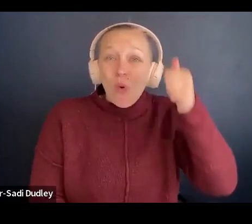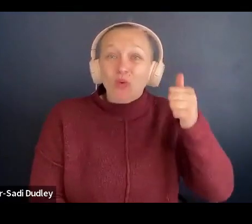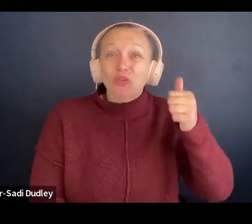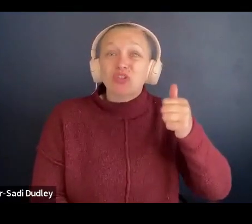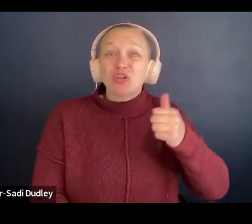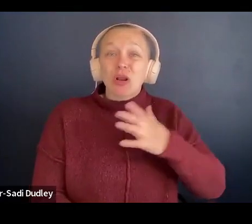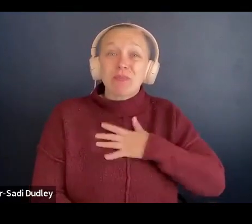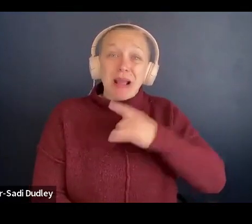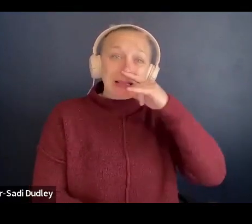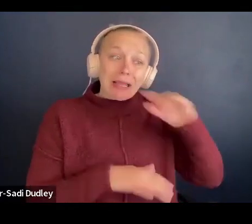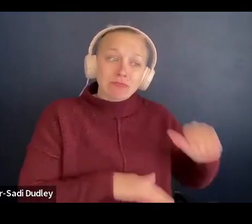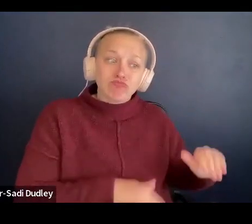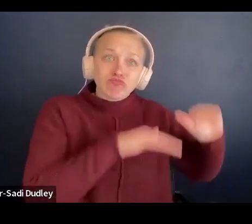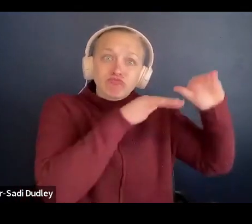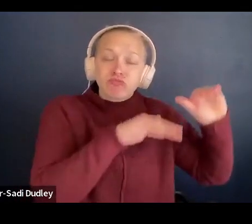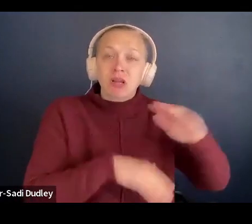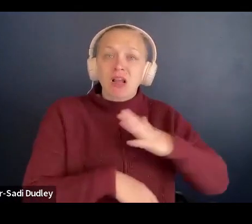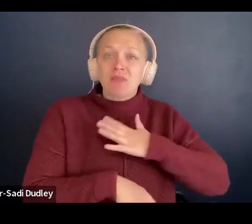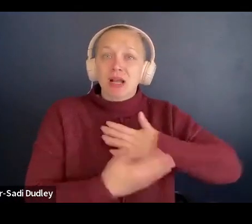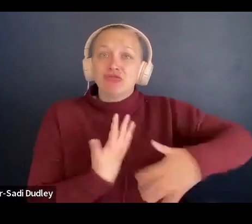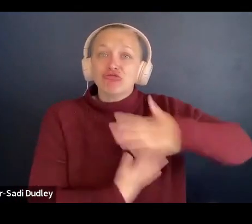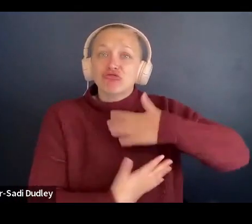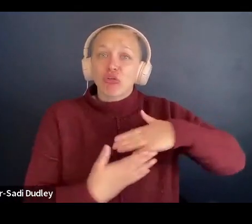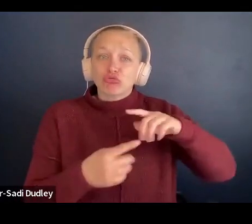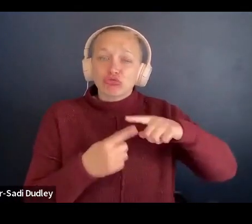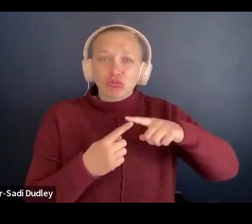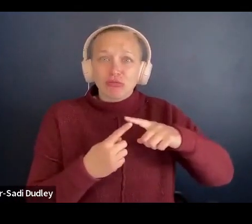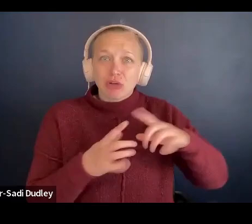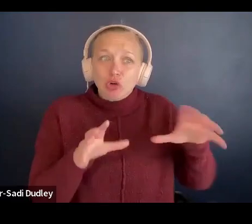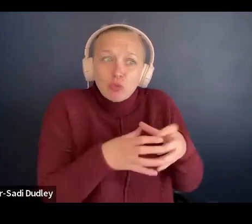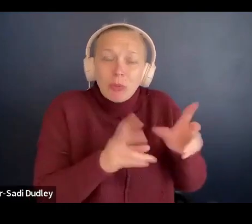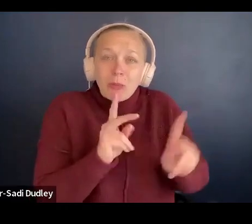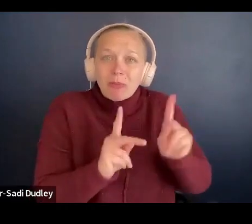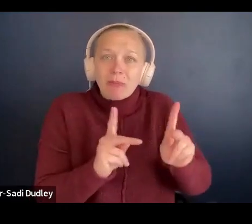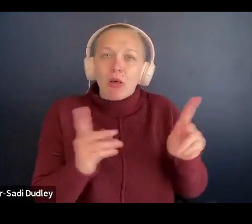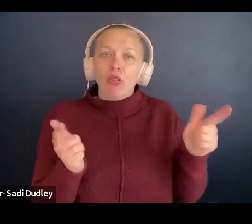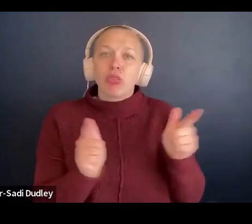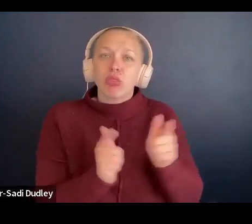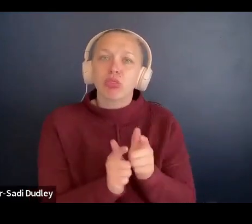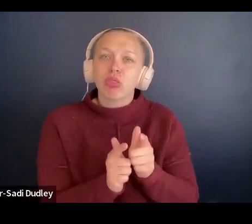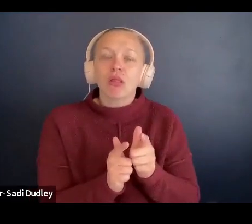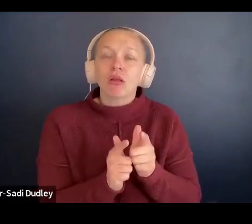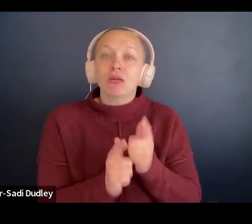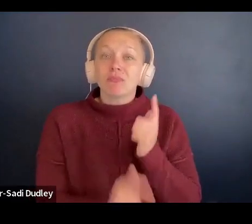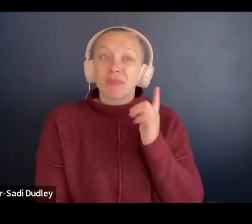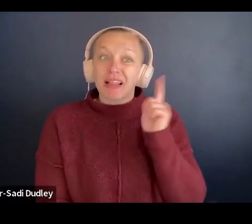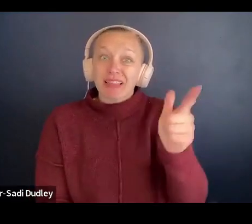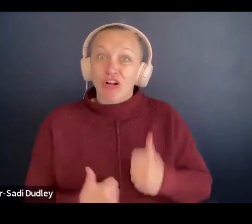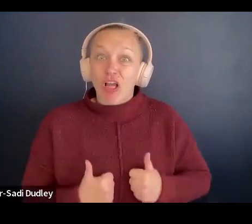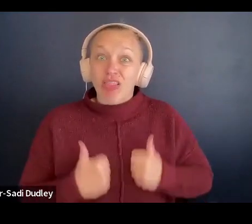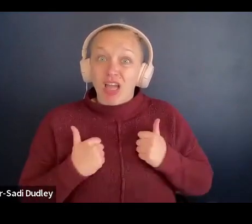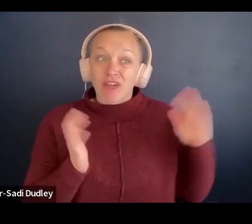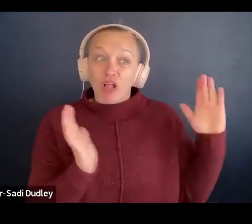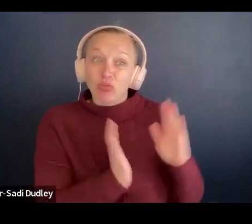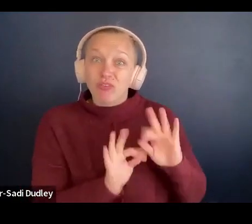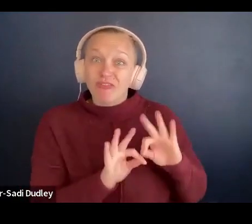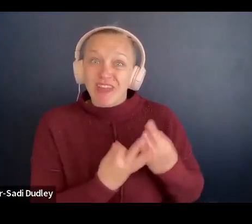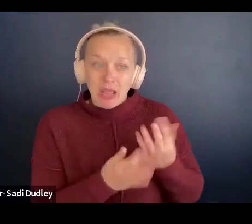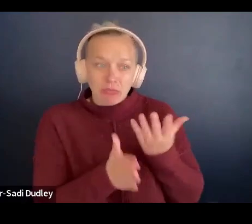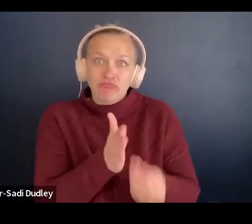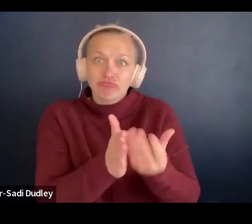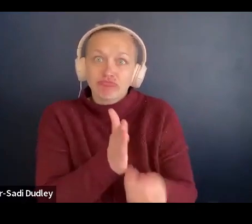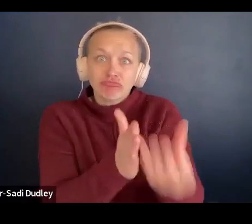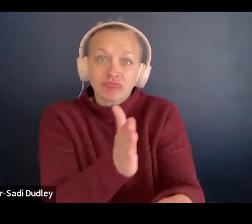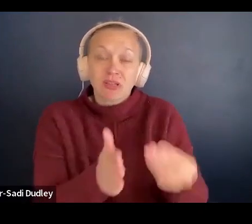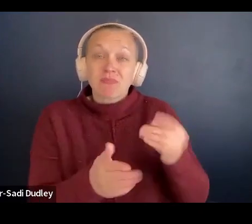circle fades, maybe later in life, I lose a lot of family and I lose a lot of friends. Maybe I